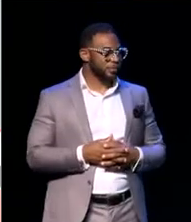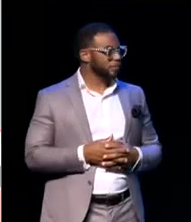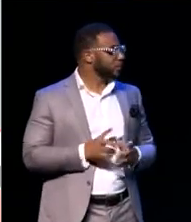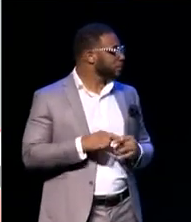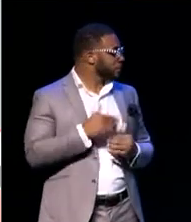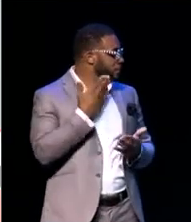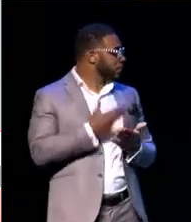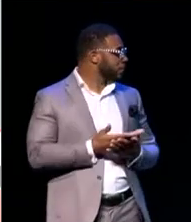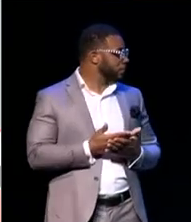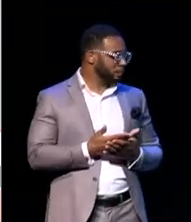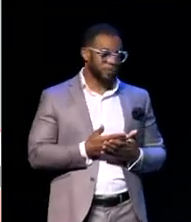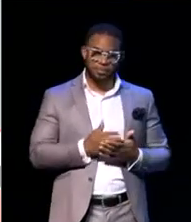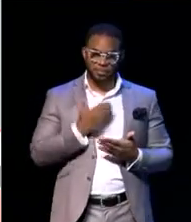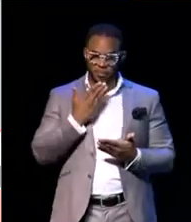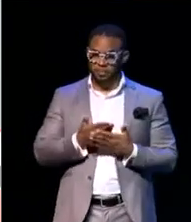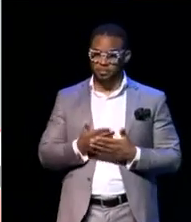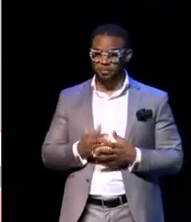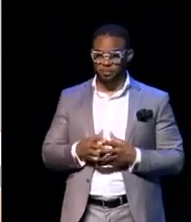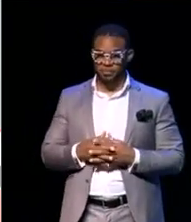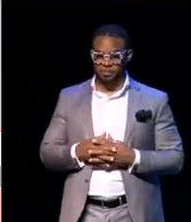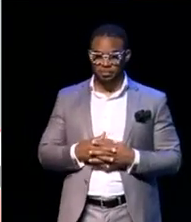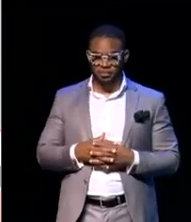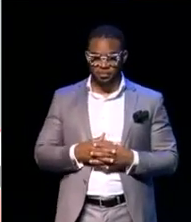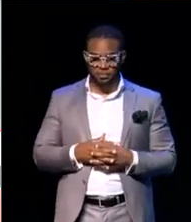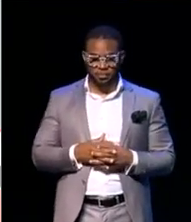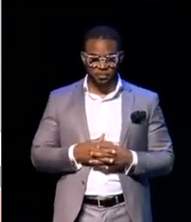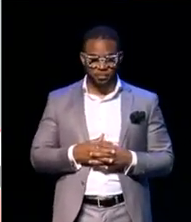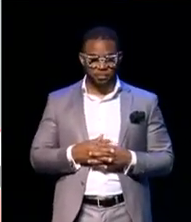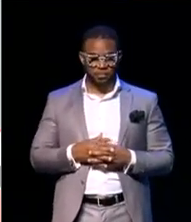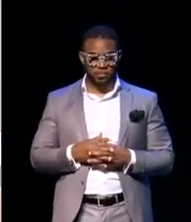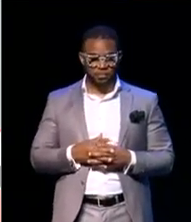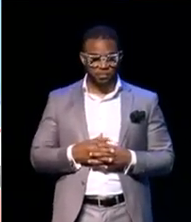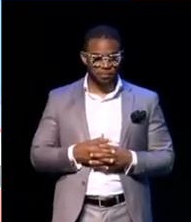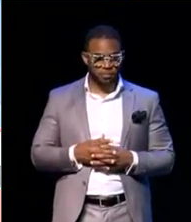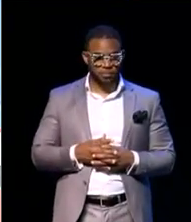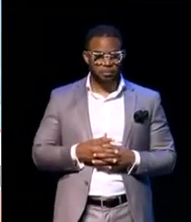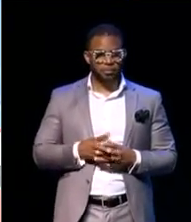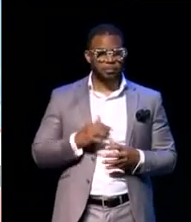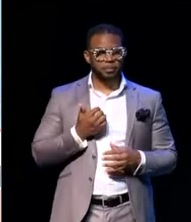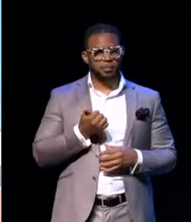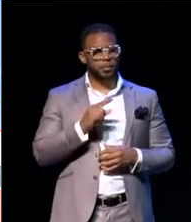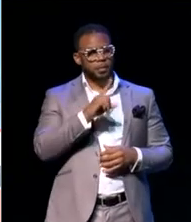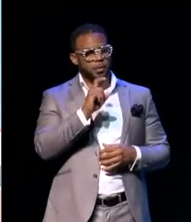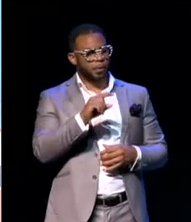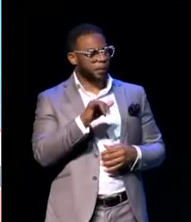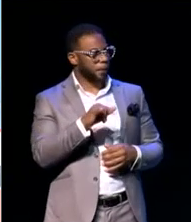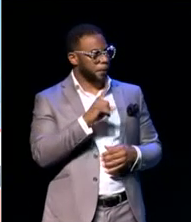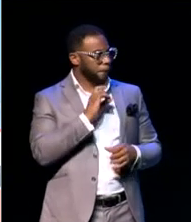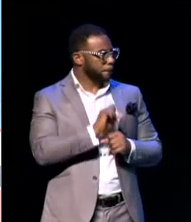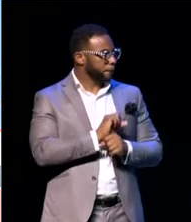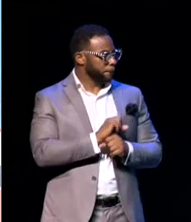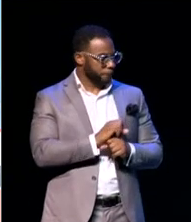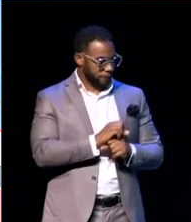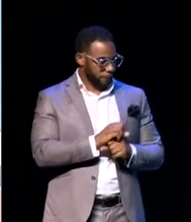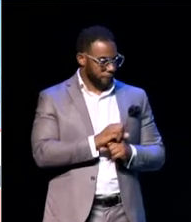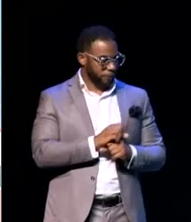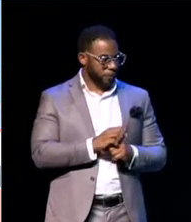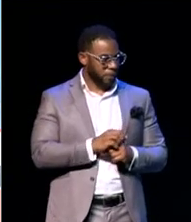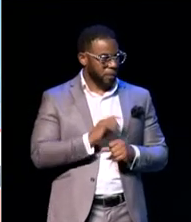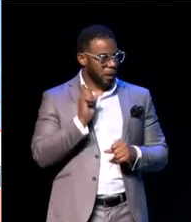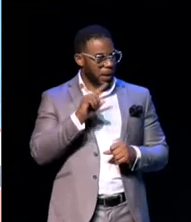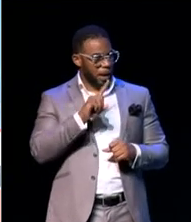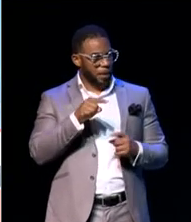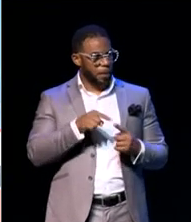But it's good. Let me just tell you that. I have a couple of questions that really